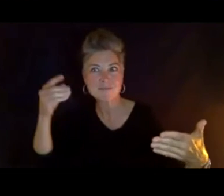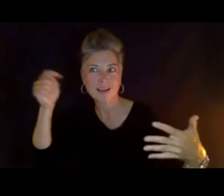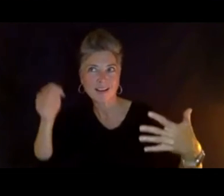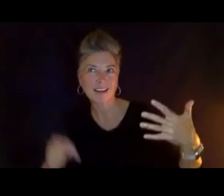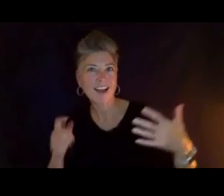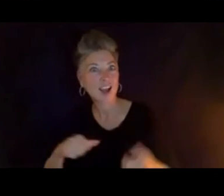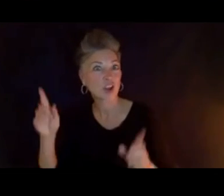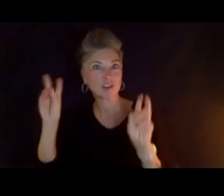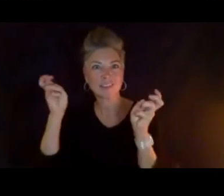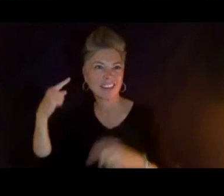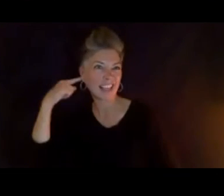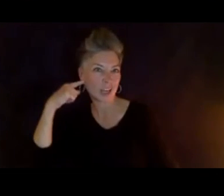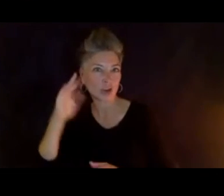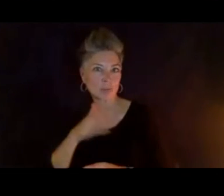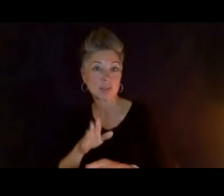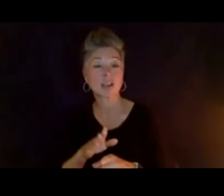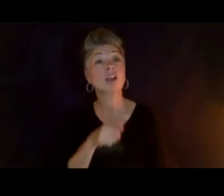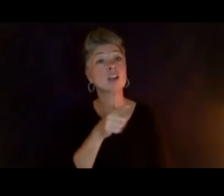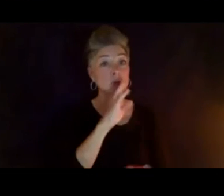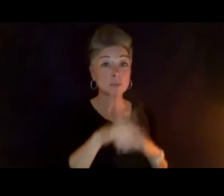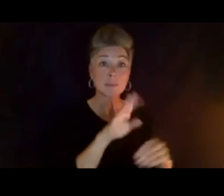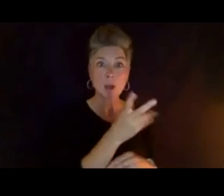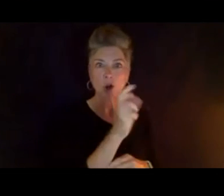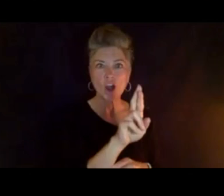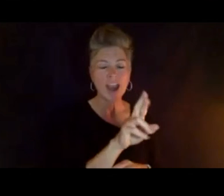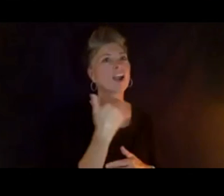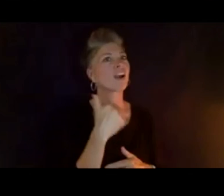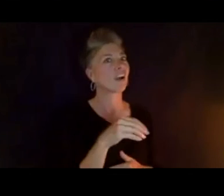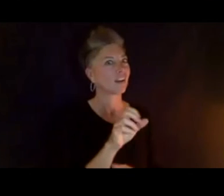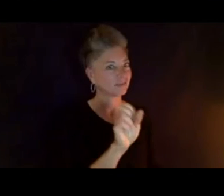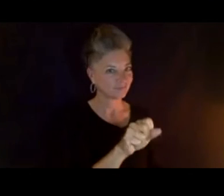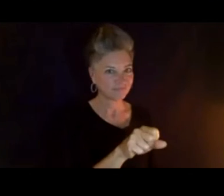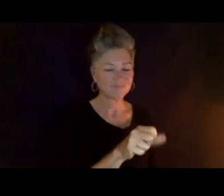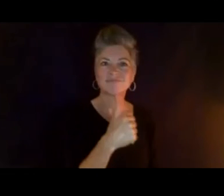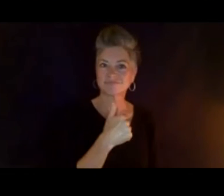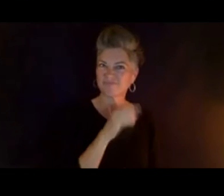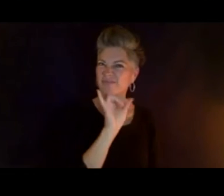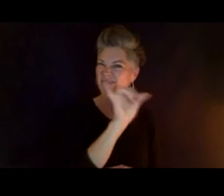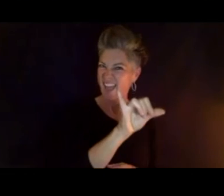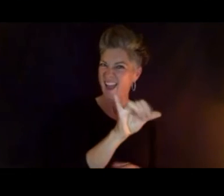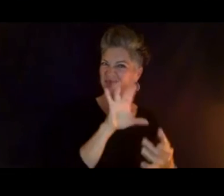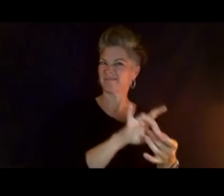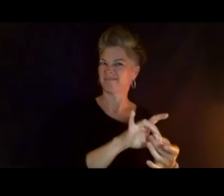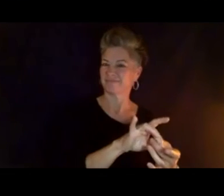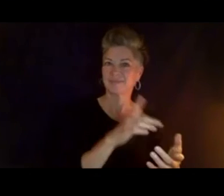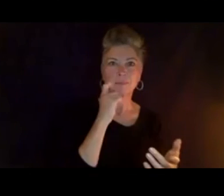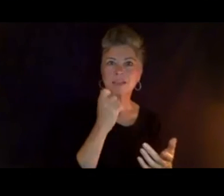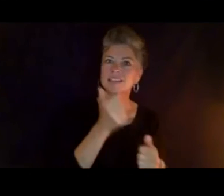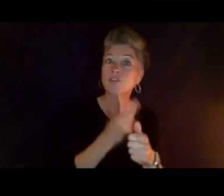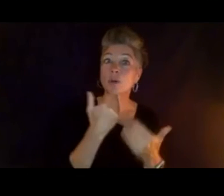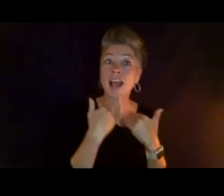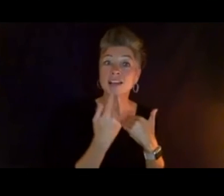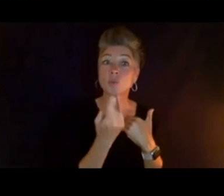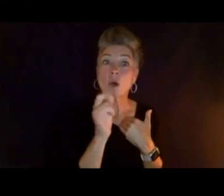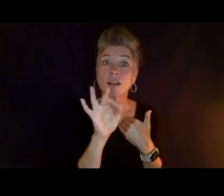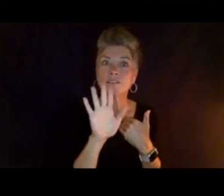Yeah. You speaking about her hair really resonates with me because everyone has like that one or those features that they really, really love. Mine